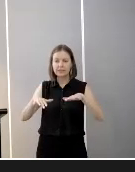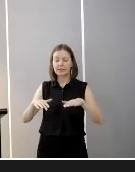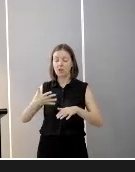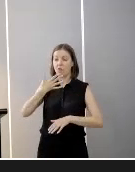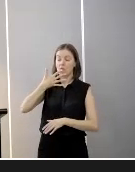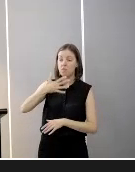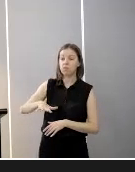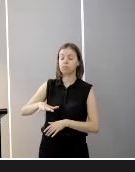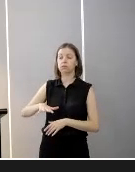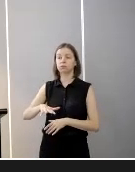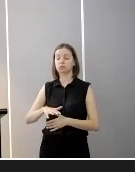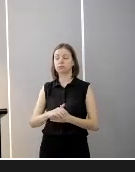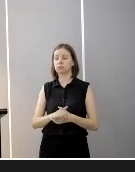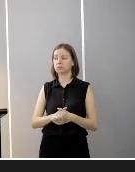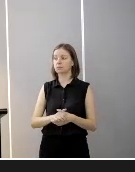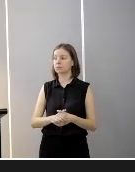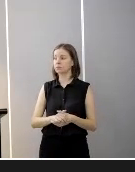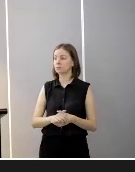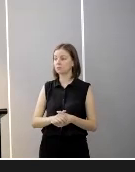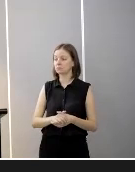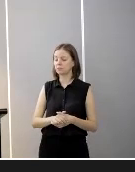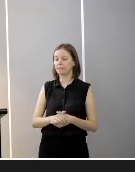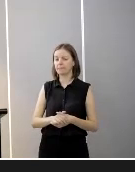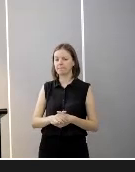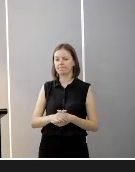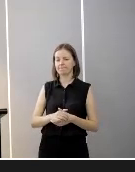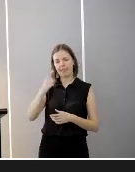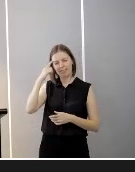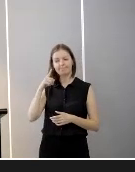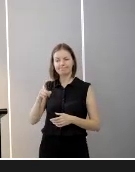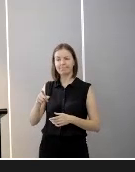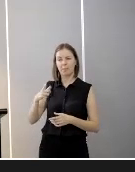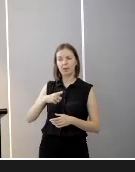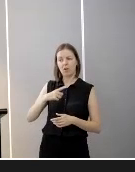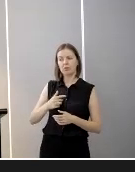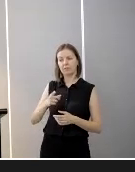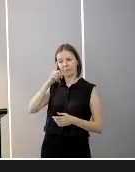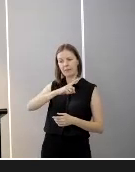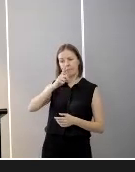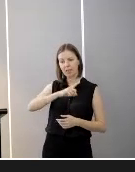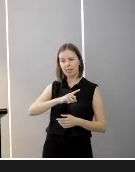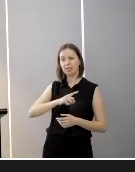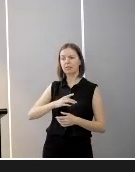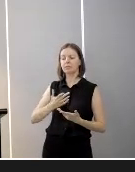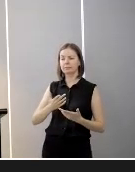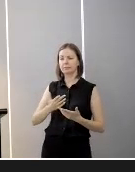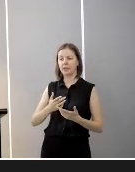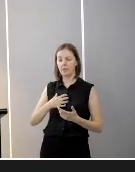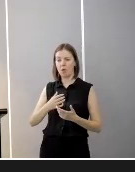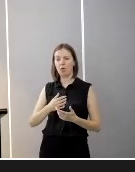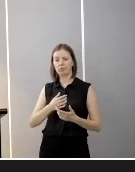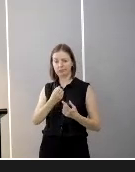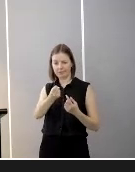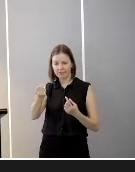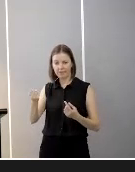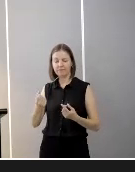waves, and these things do appear to be man-made in many ways, and becoming more common. And these